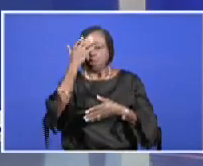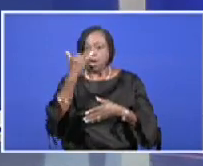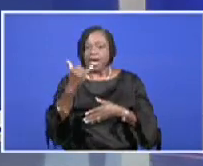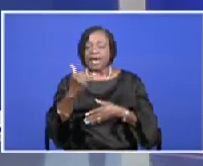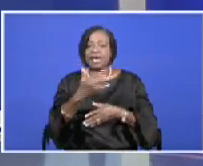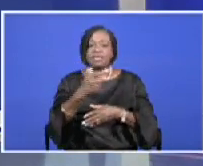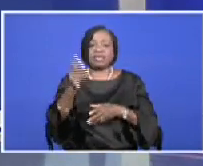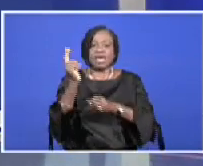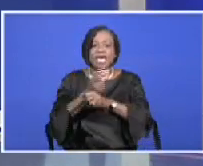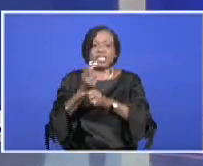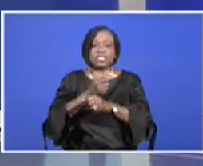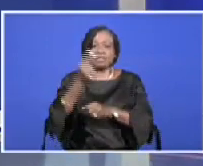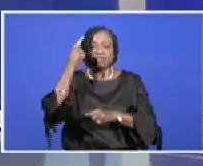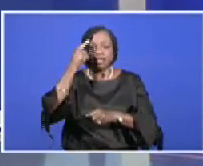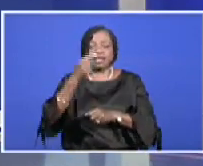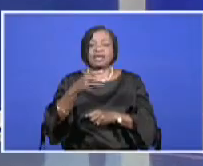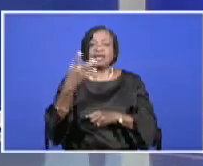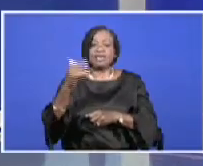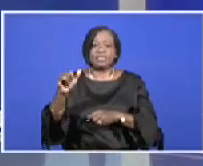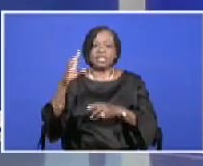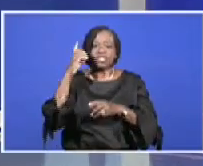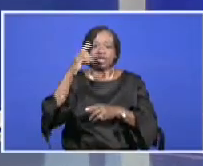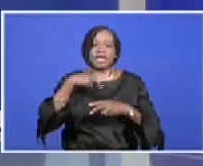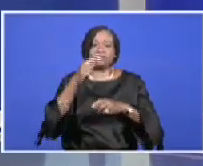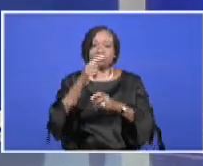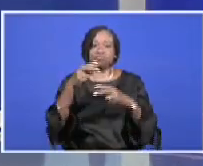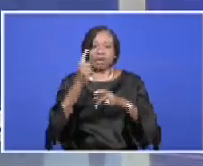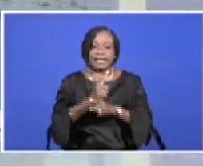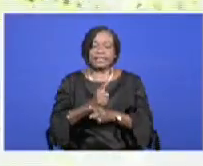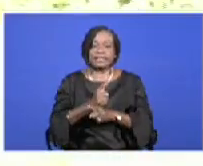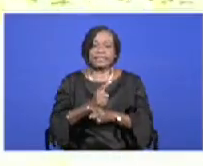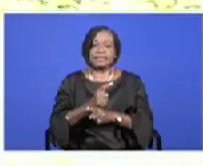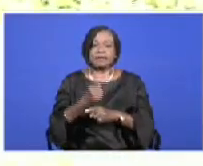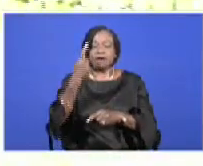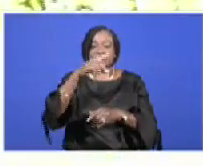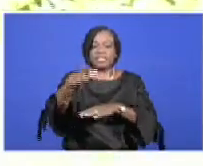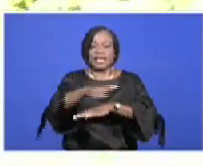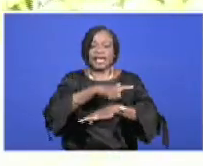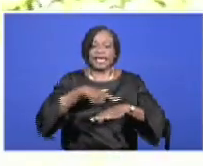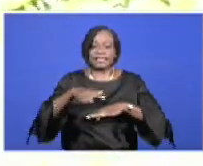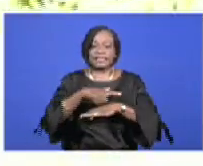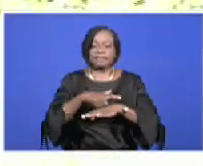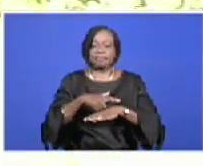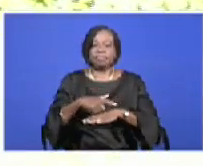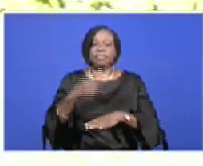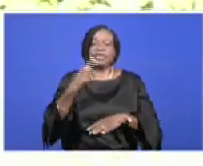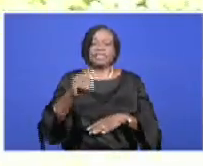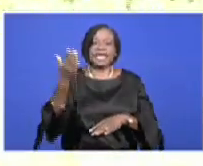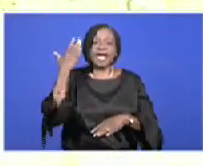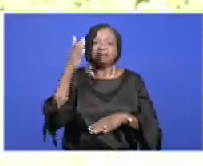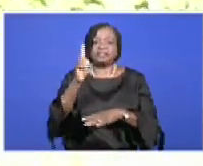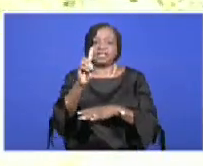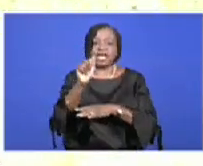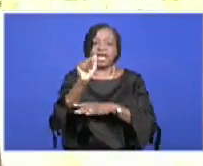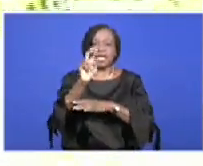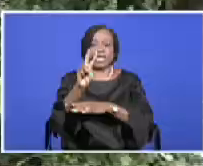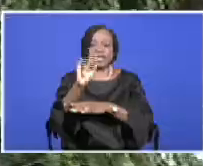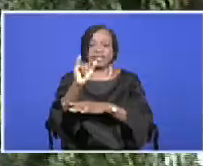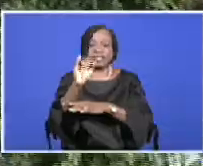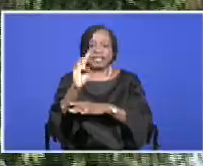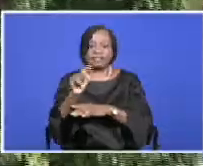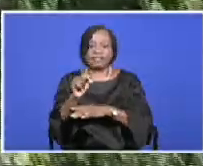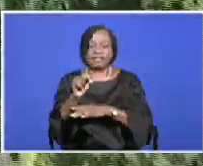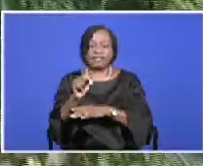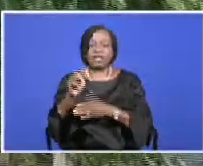right to lay claim to the land they've settled on for years. The affidavit of Stephanie St. Fleur, the president of Rights